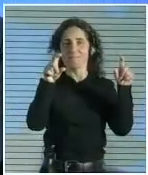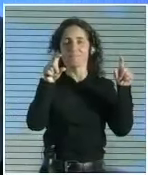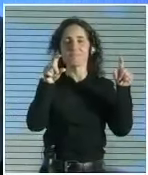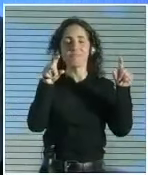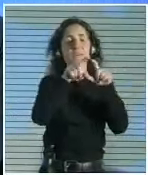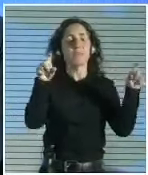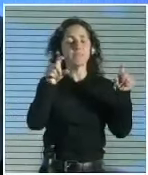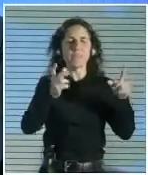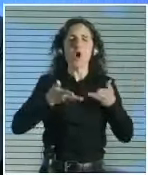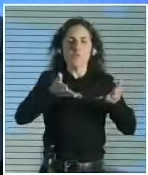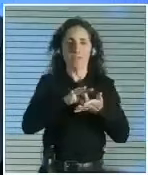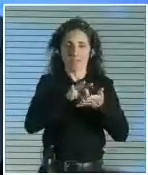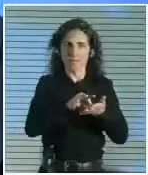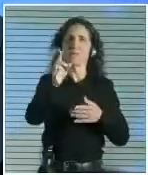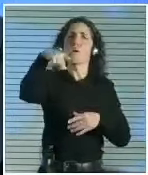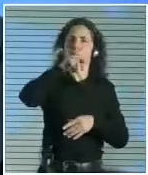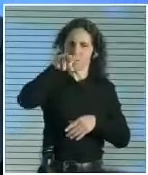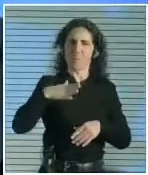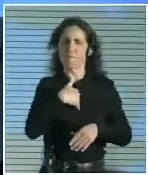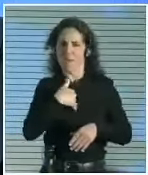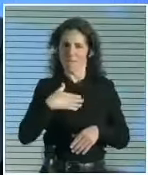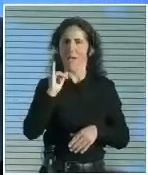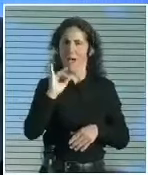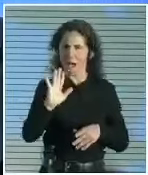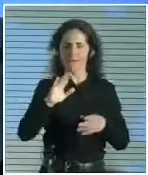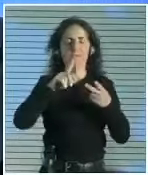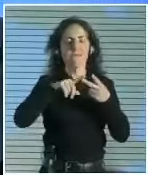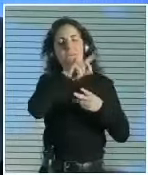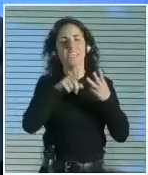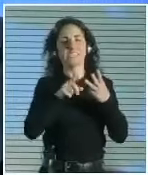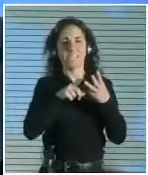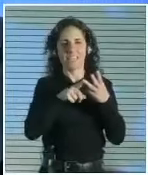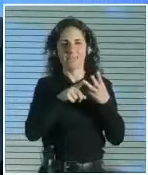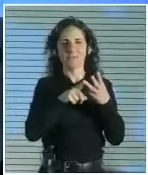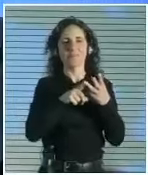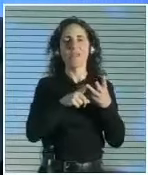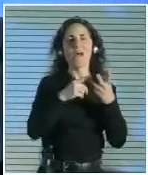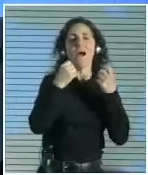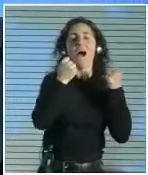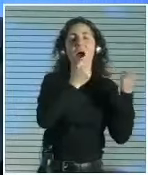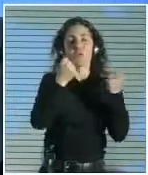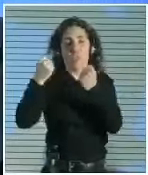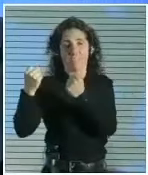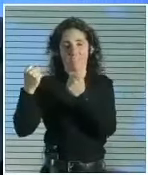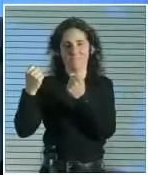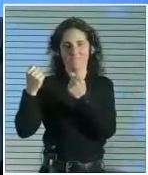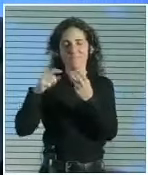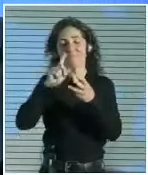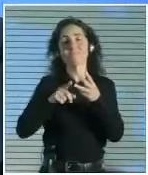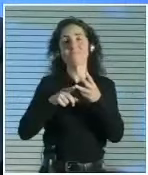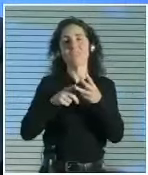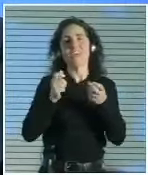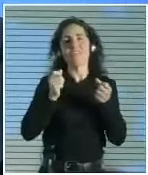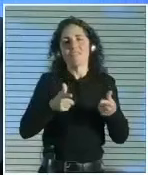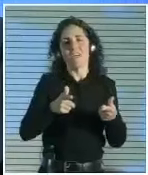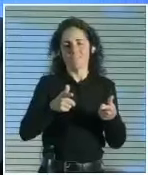play. Third and foremost, the authorities that provide the legislative and operating framework have to talk to